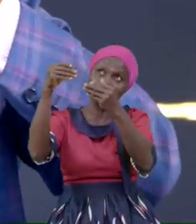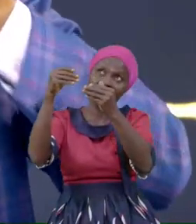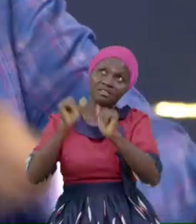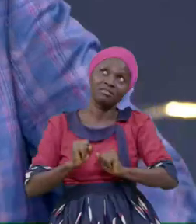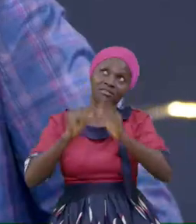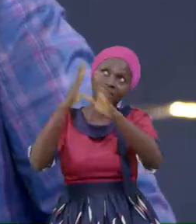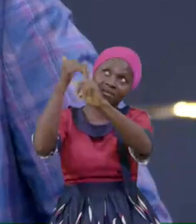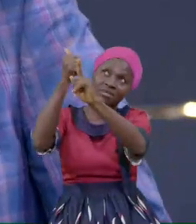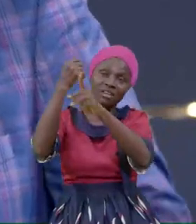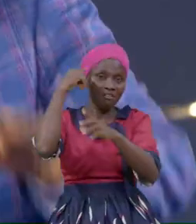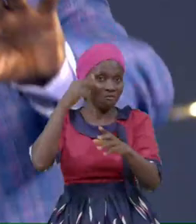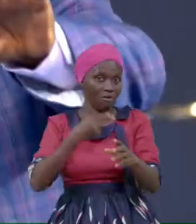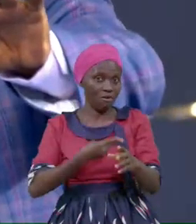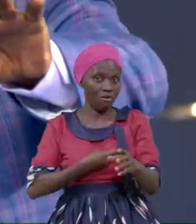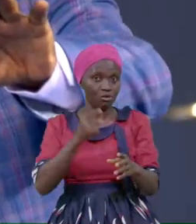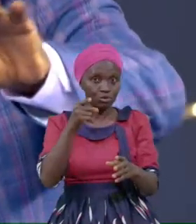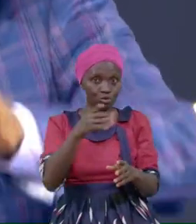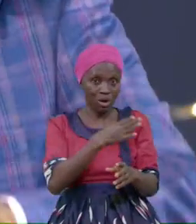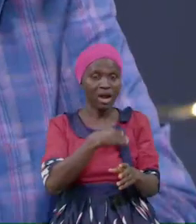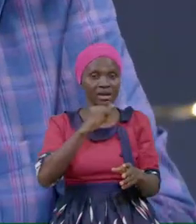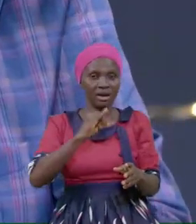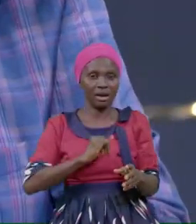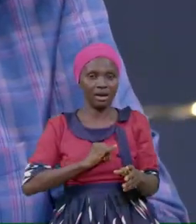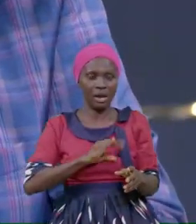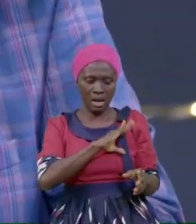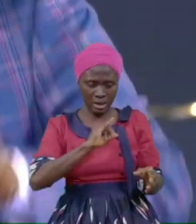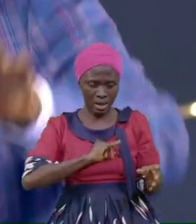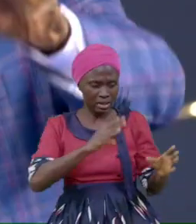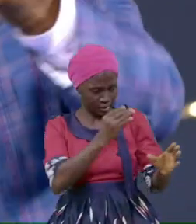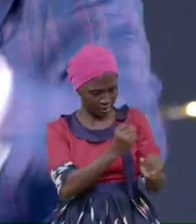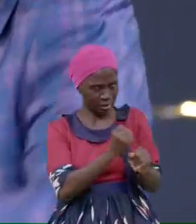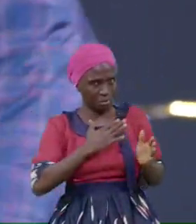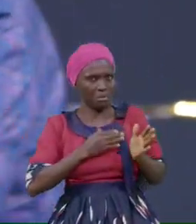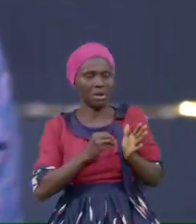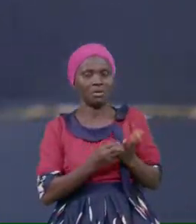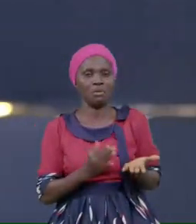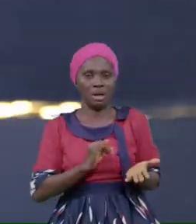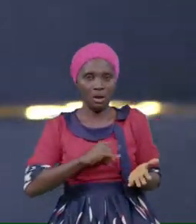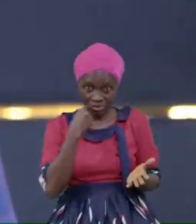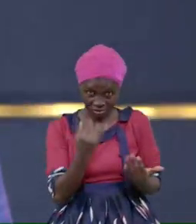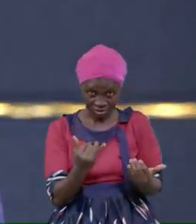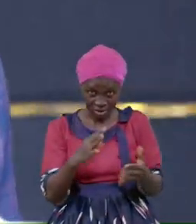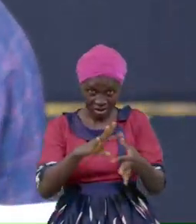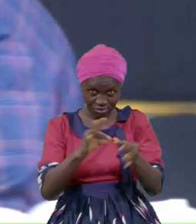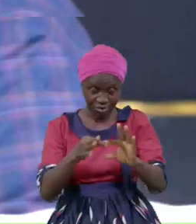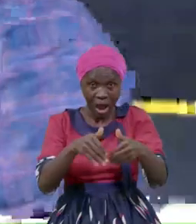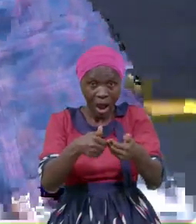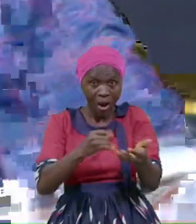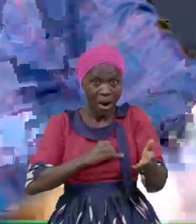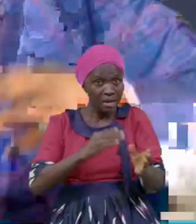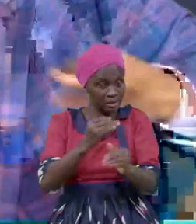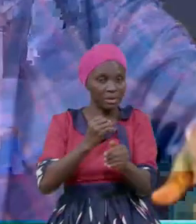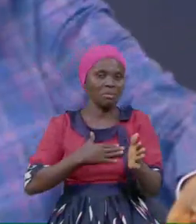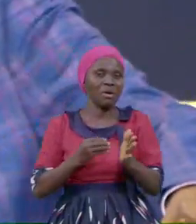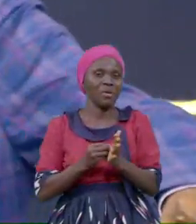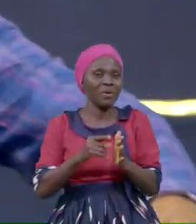I. And I took my own. I will tell you how I took my own. Then you'll come, you'll take your